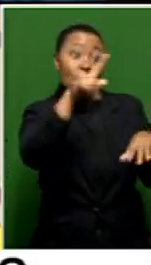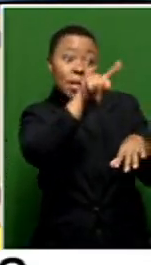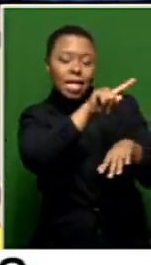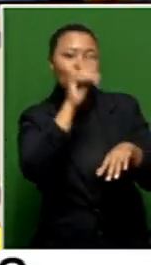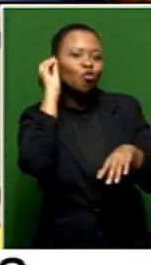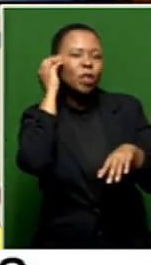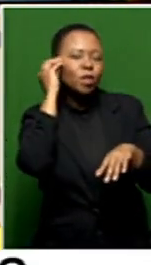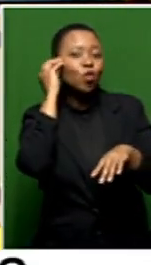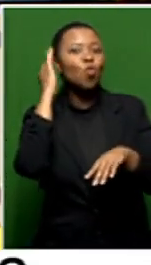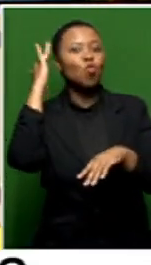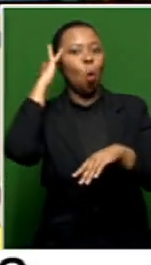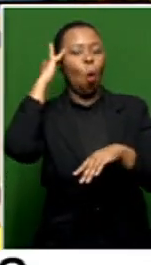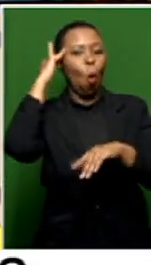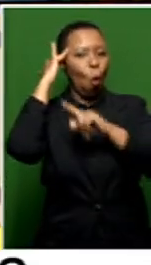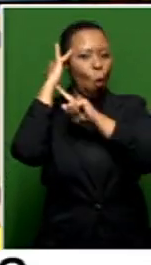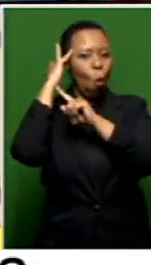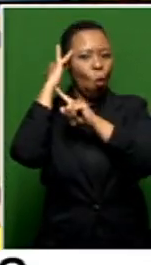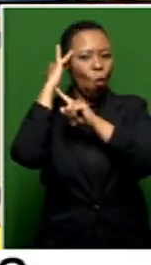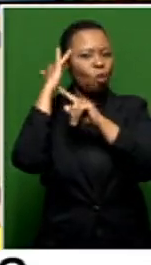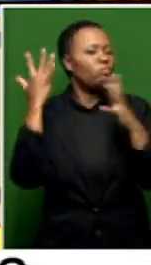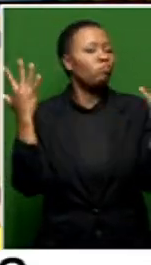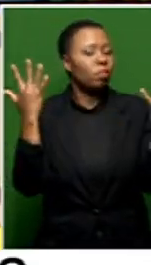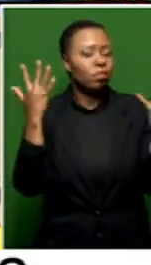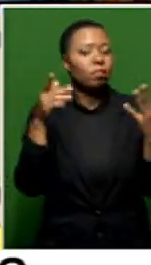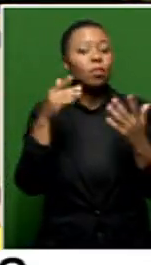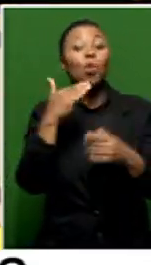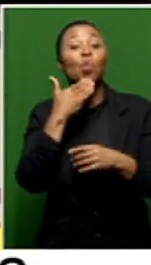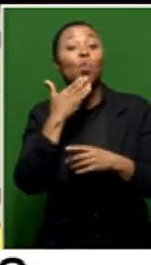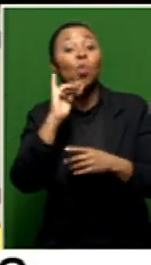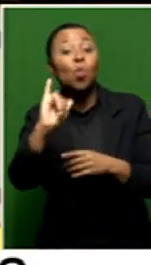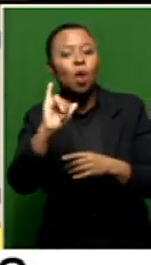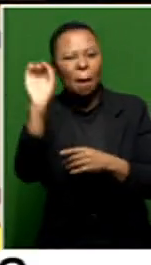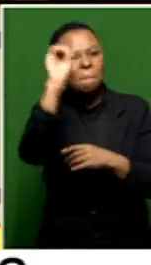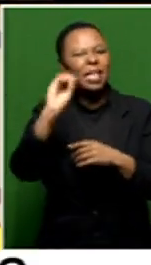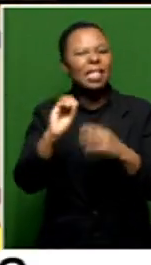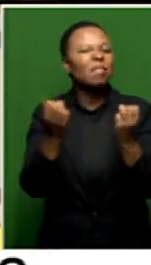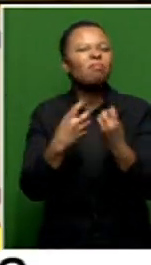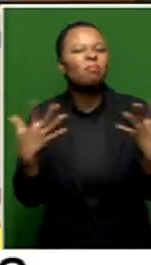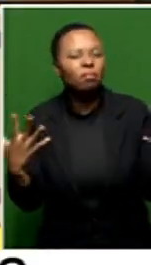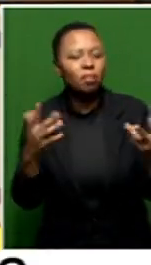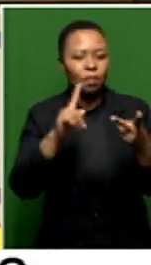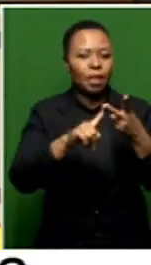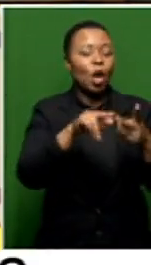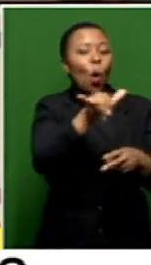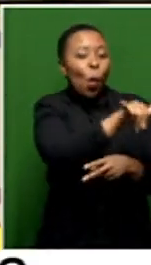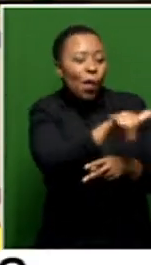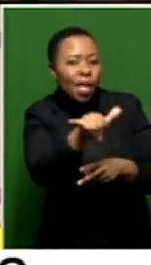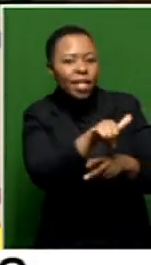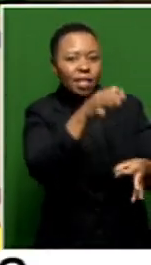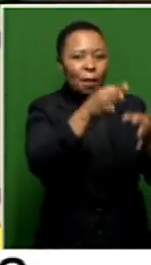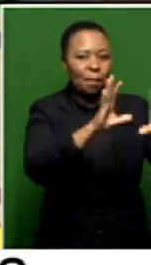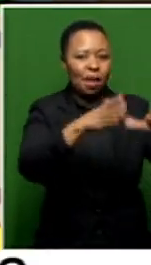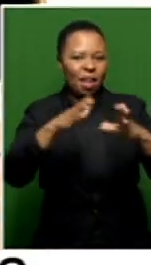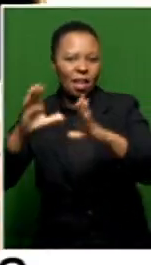already who is going to get what percentage, or which party will get what percentage. And